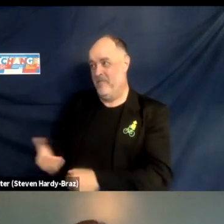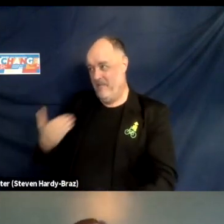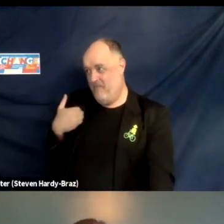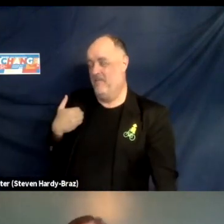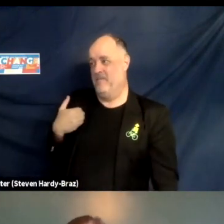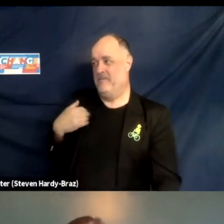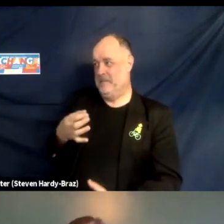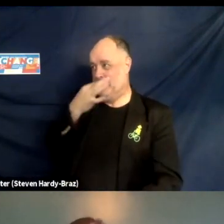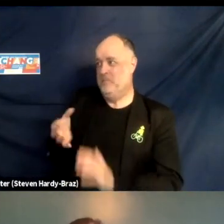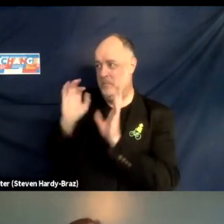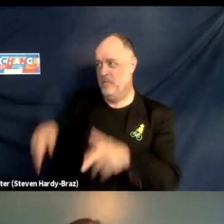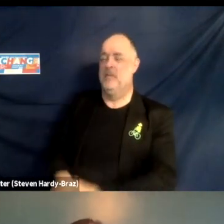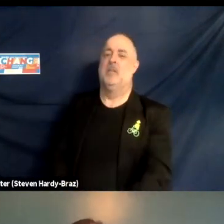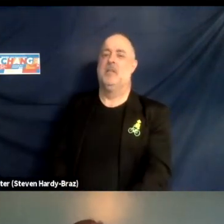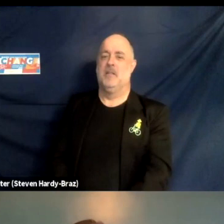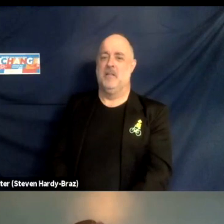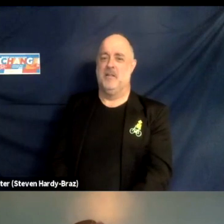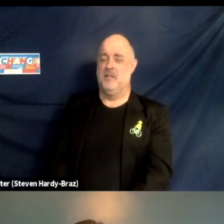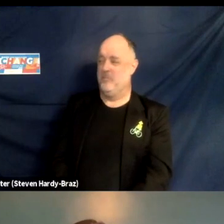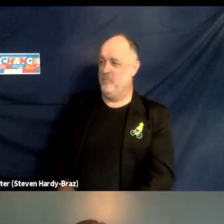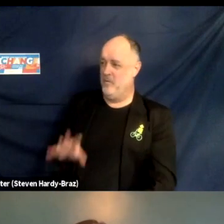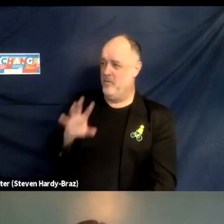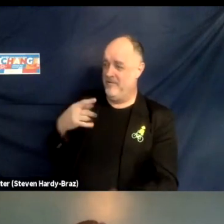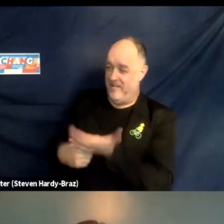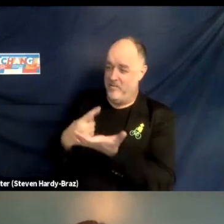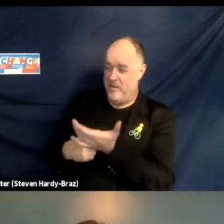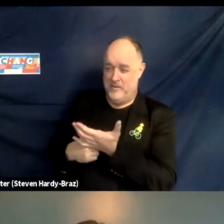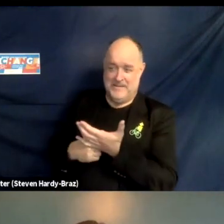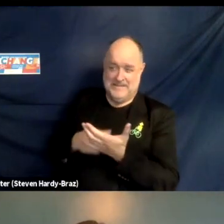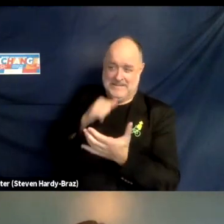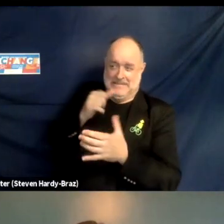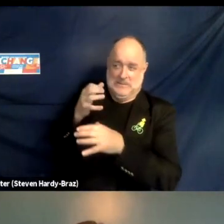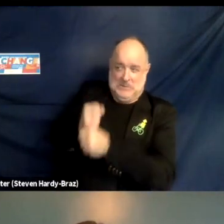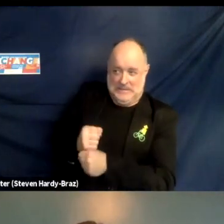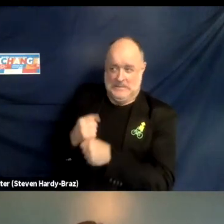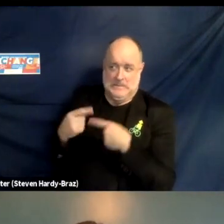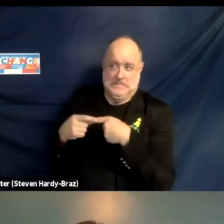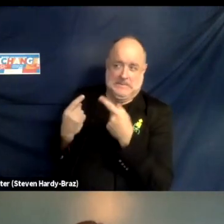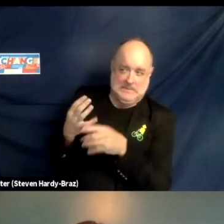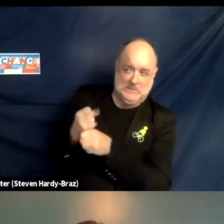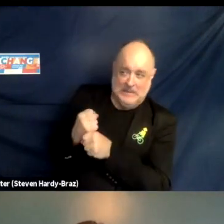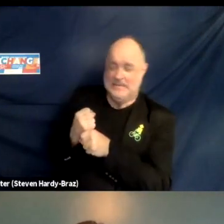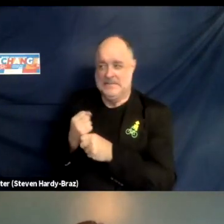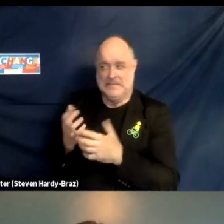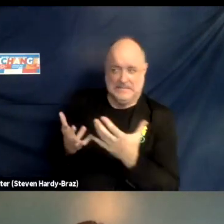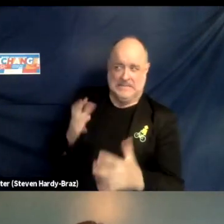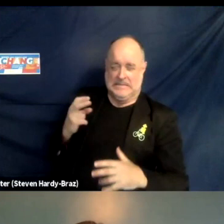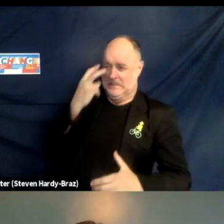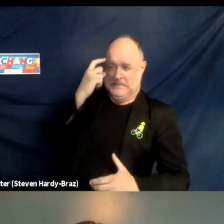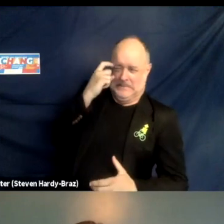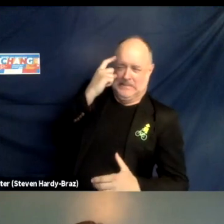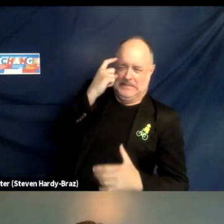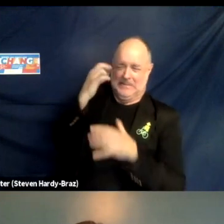a distrust or mistrust, what we're specifically talking about, and this is why it's important to talk about race and ethnicity in